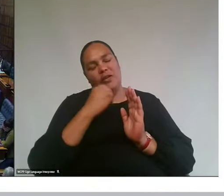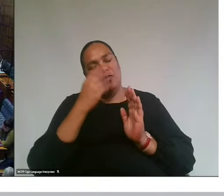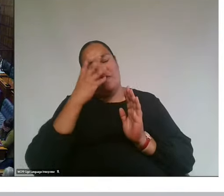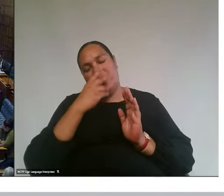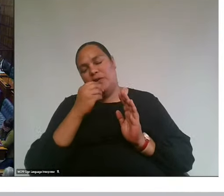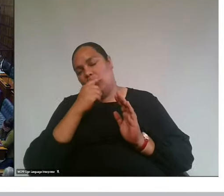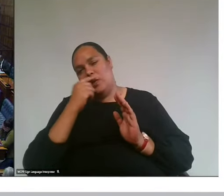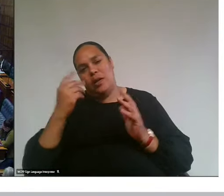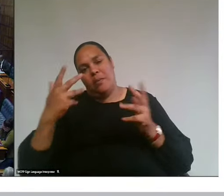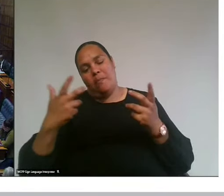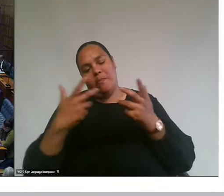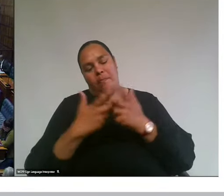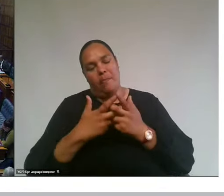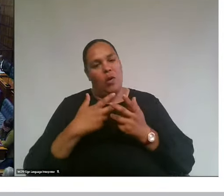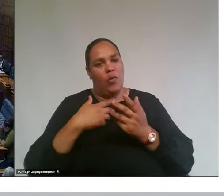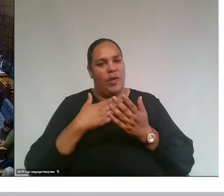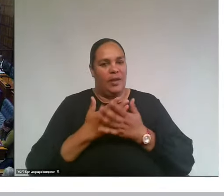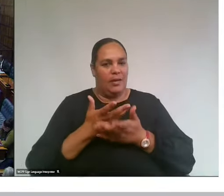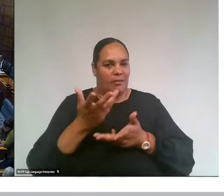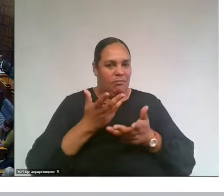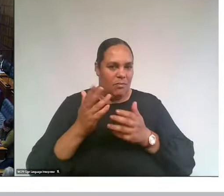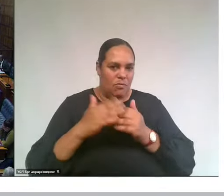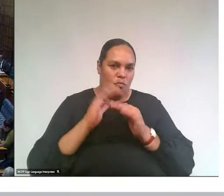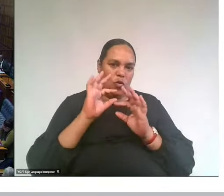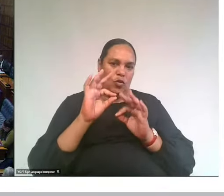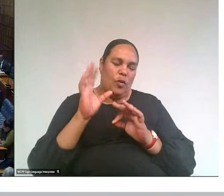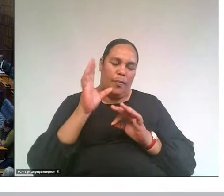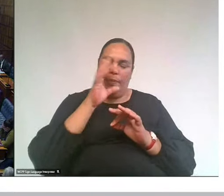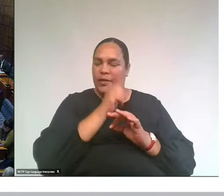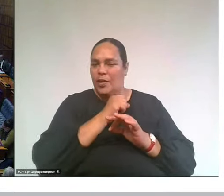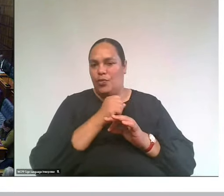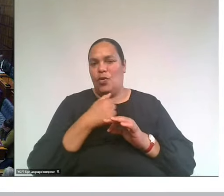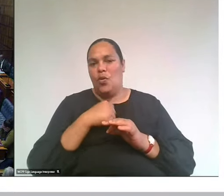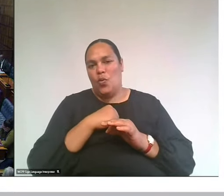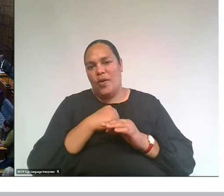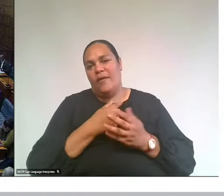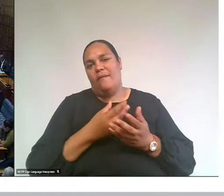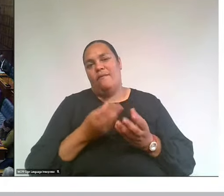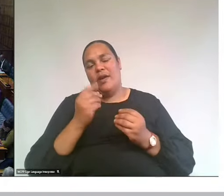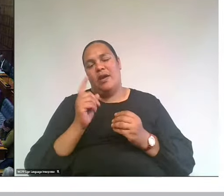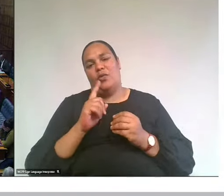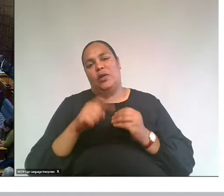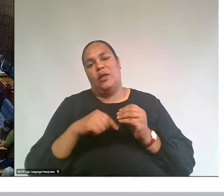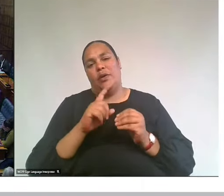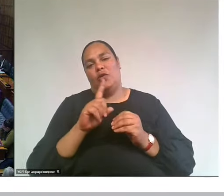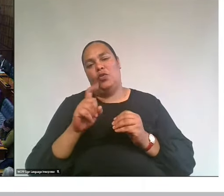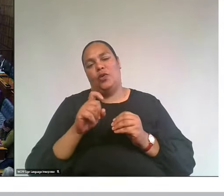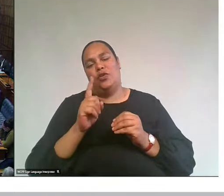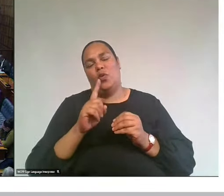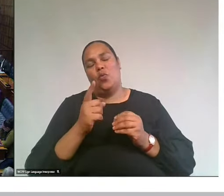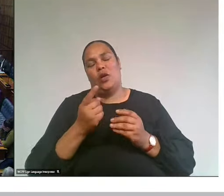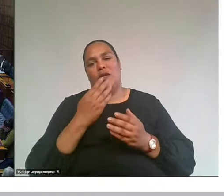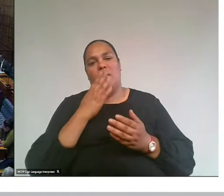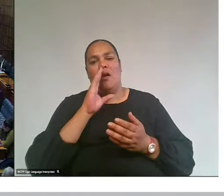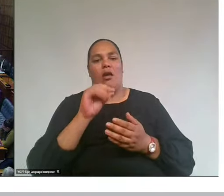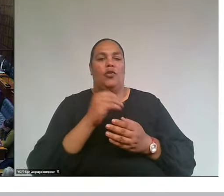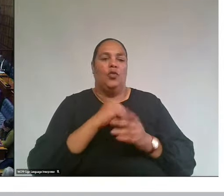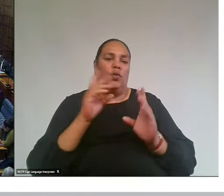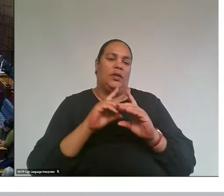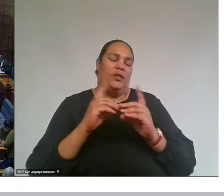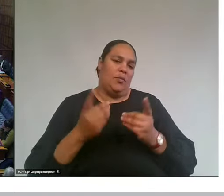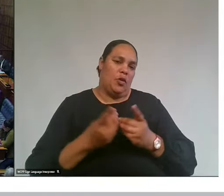name so that we can deal with most of the perceptions that we we find in terms of questions that have been posed to the